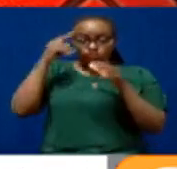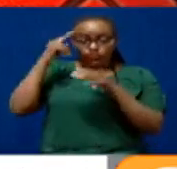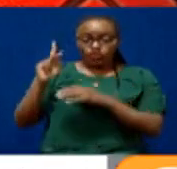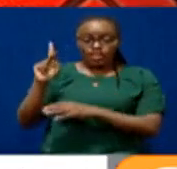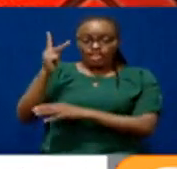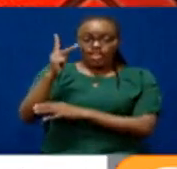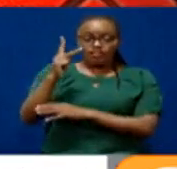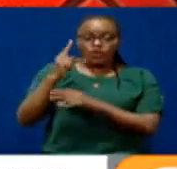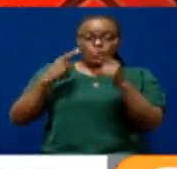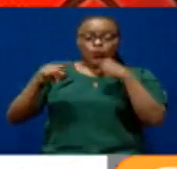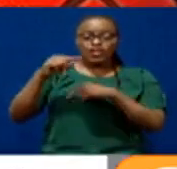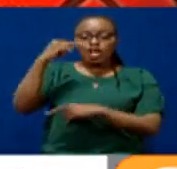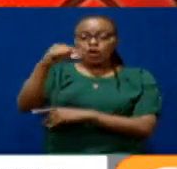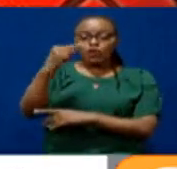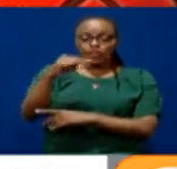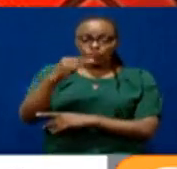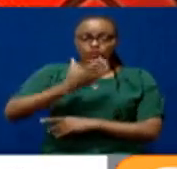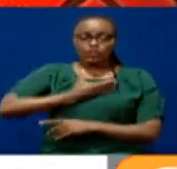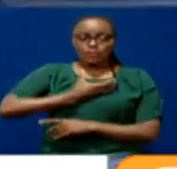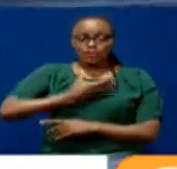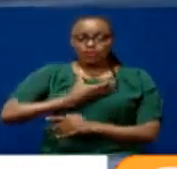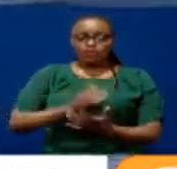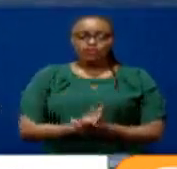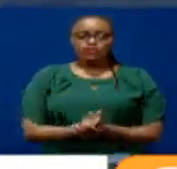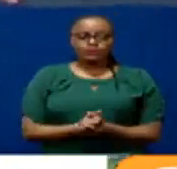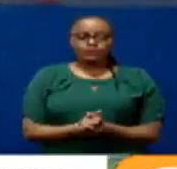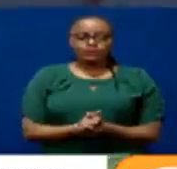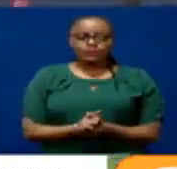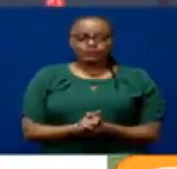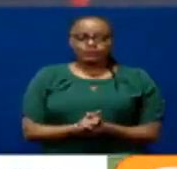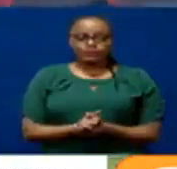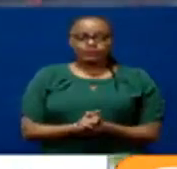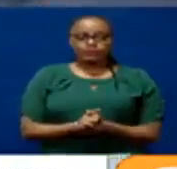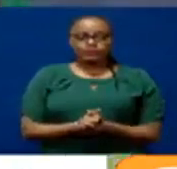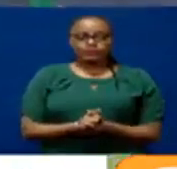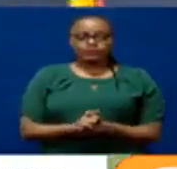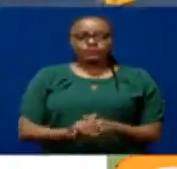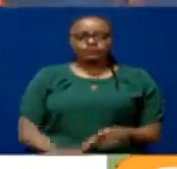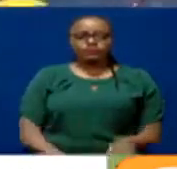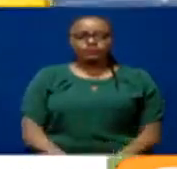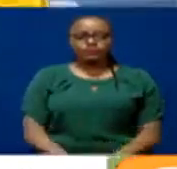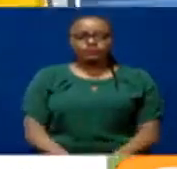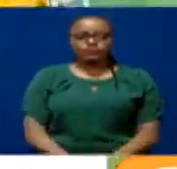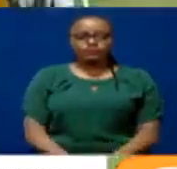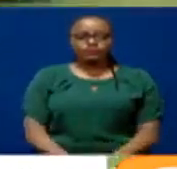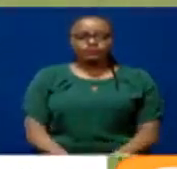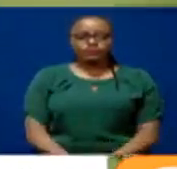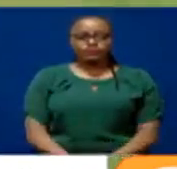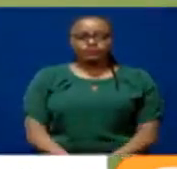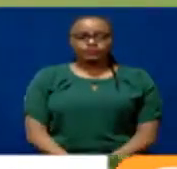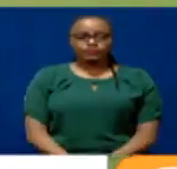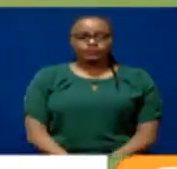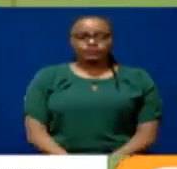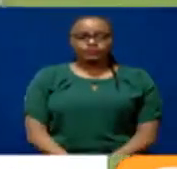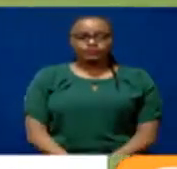Kenya, winning the gold medal. And he's holding on to that bronze medal at the moment, but absolutely no doubt